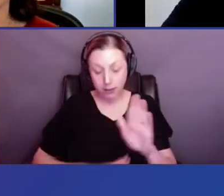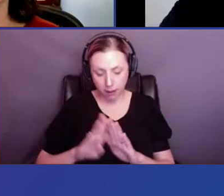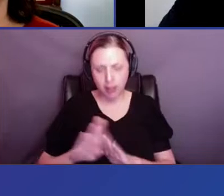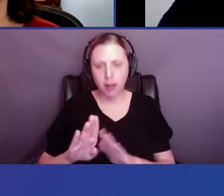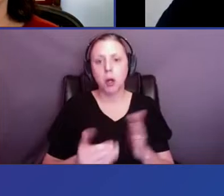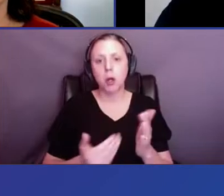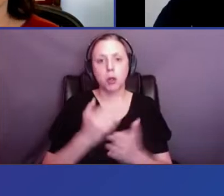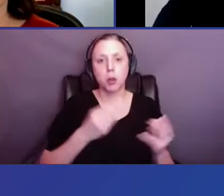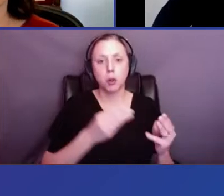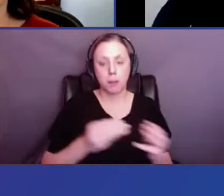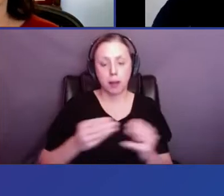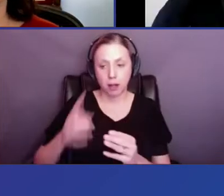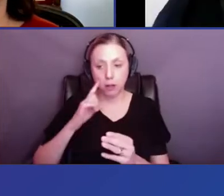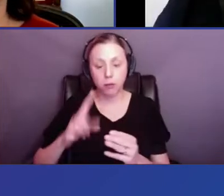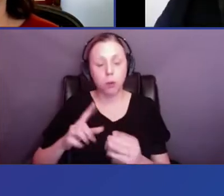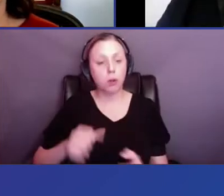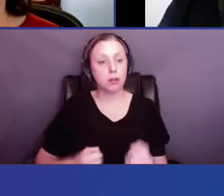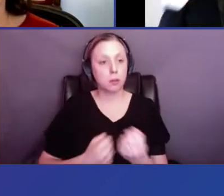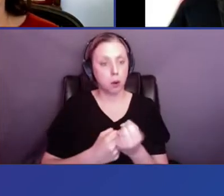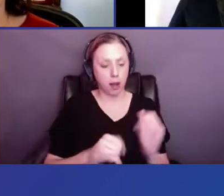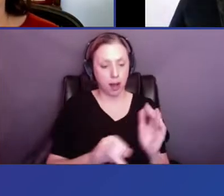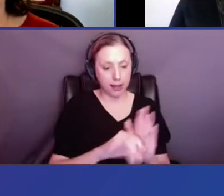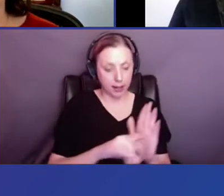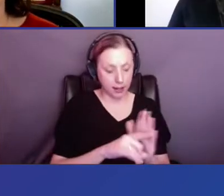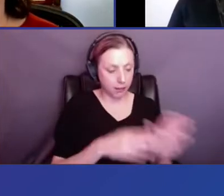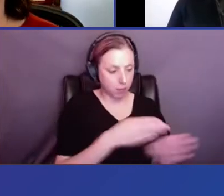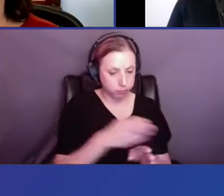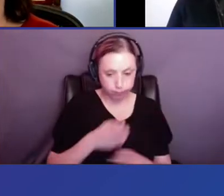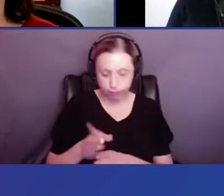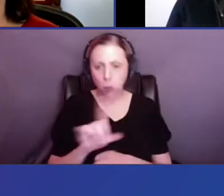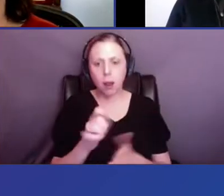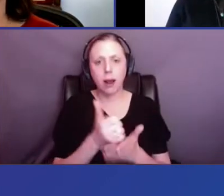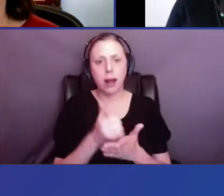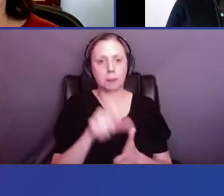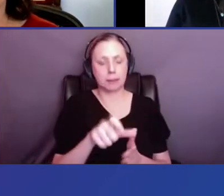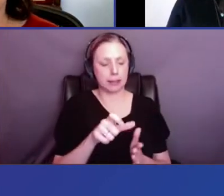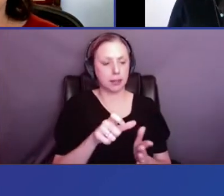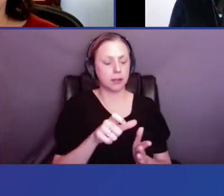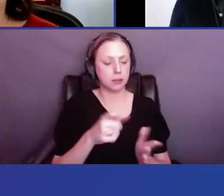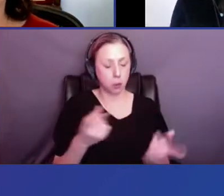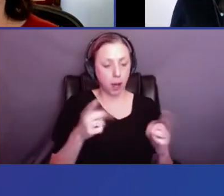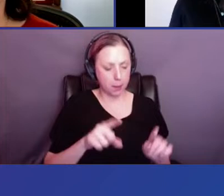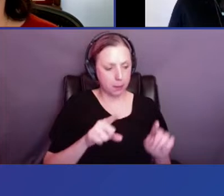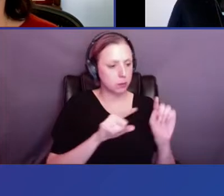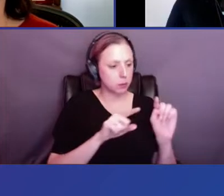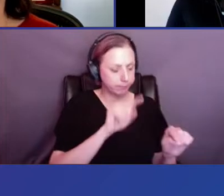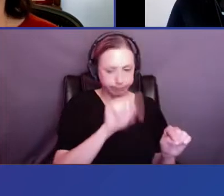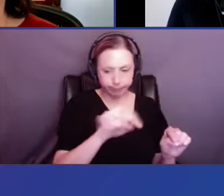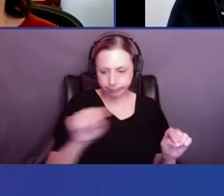areas where help is needed. We come in, we kind of